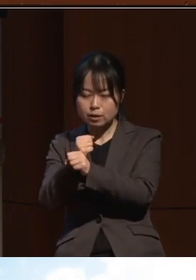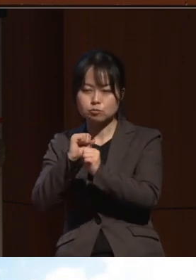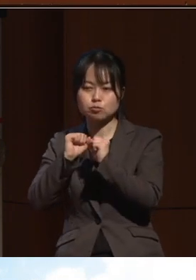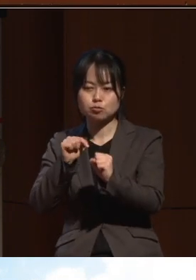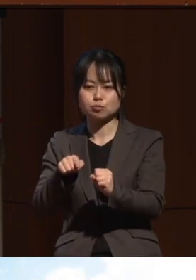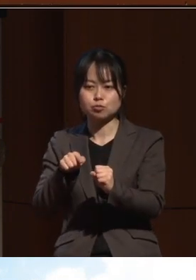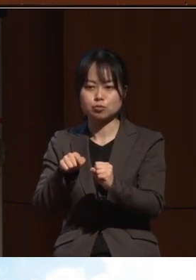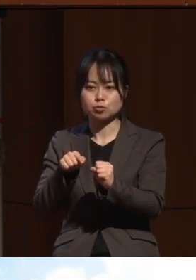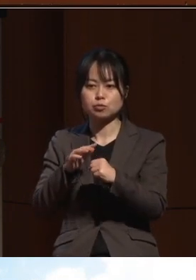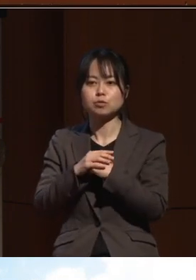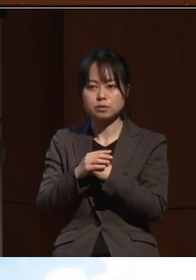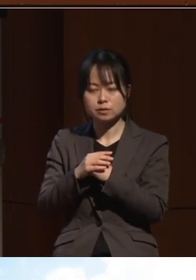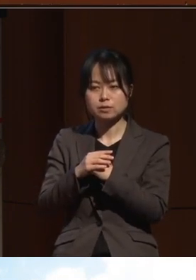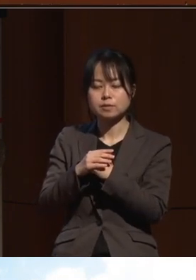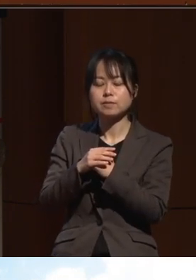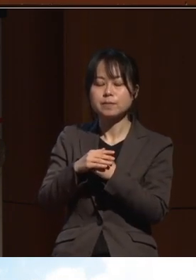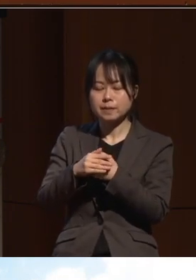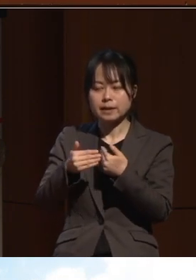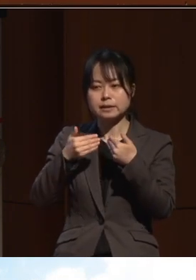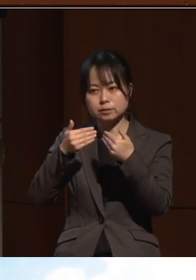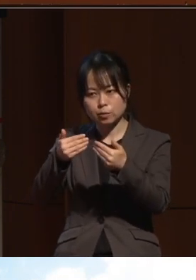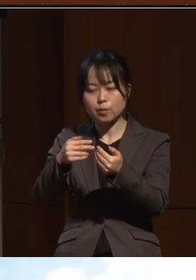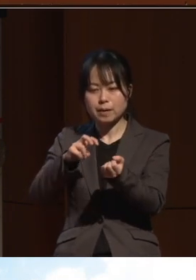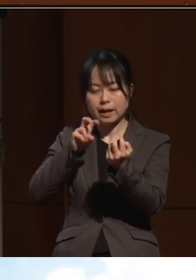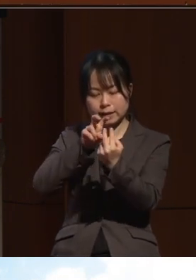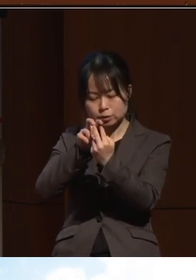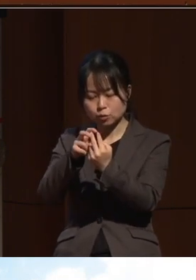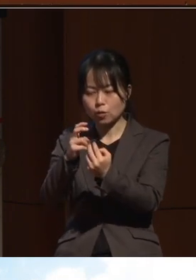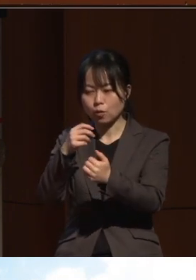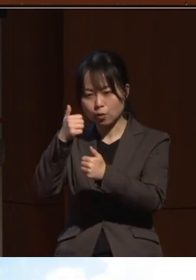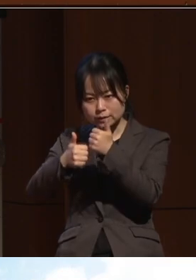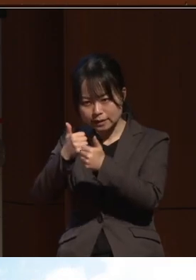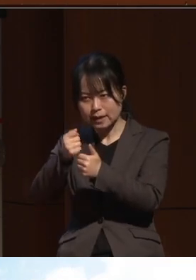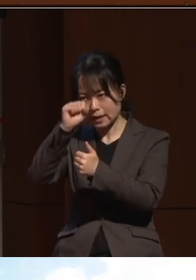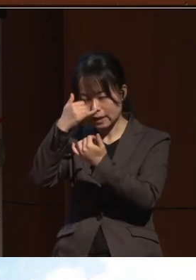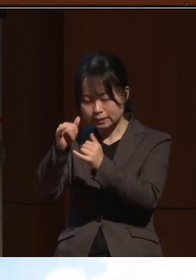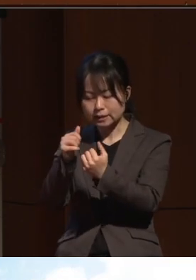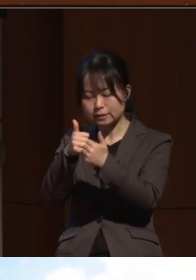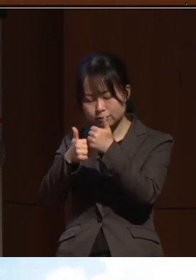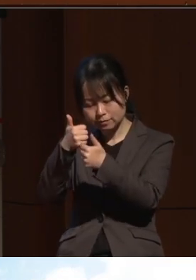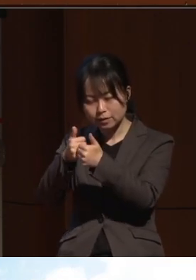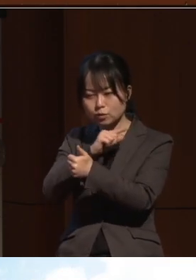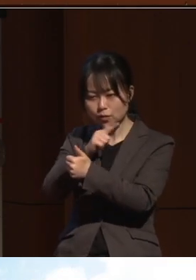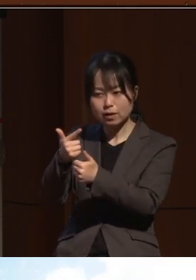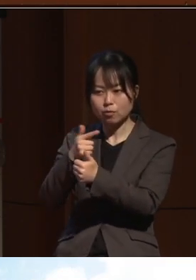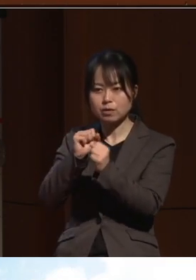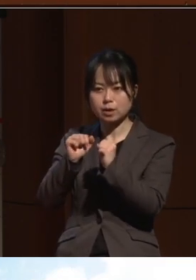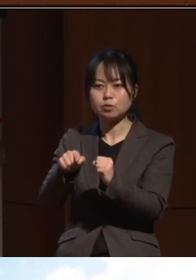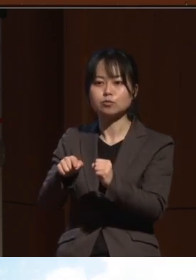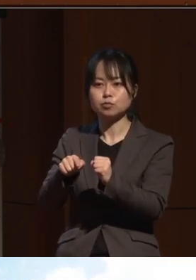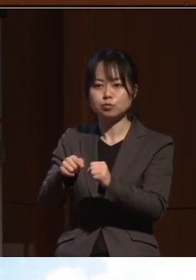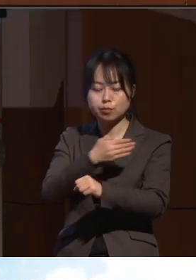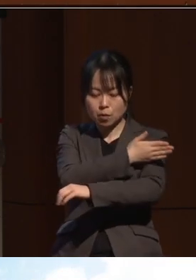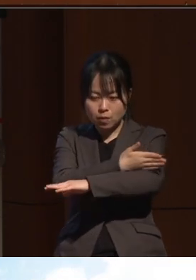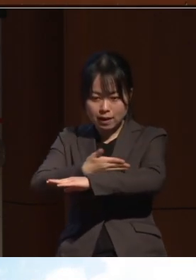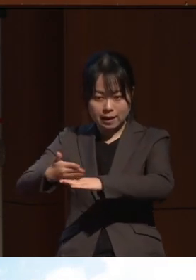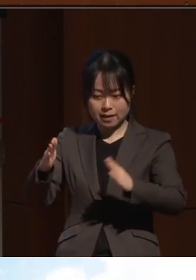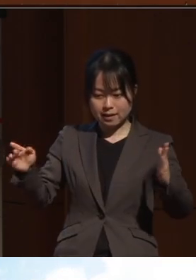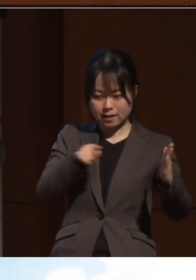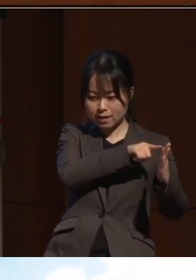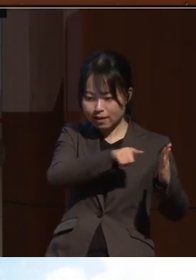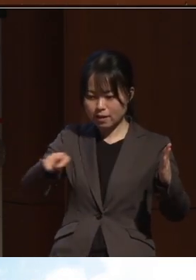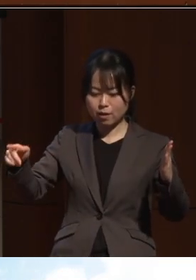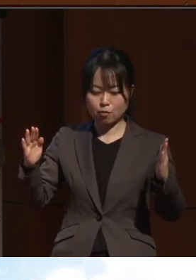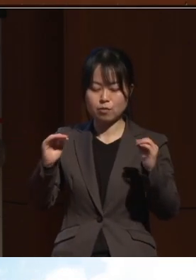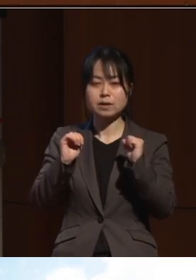to clinical trials, so therefore across the translational pathway, we have organisations in the UK that do that. It's actually a little bit